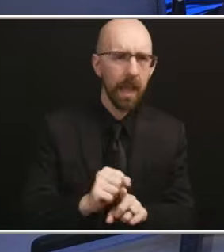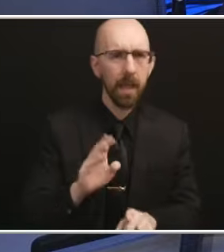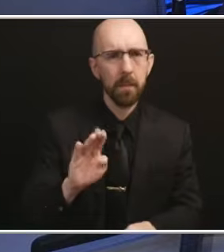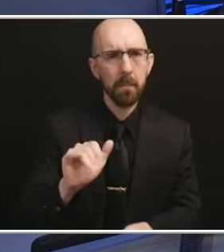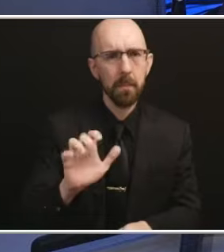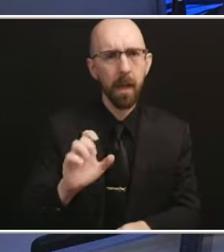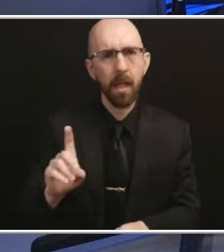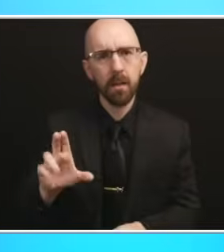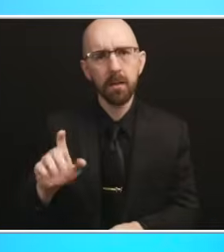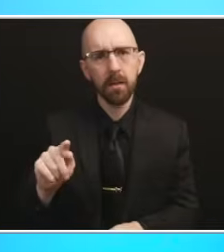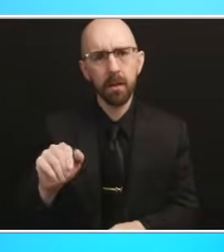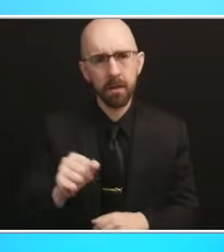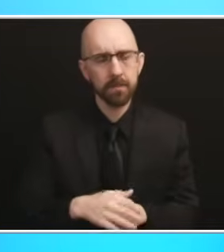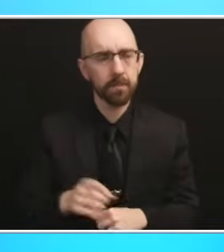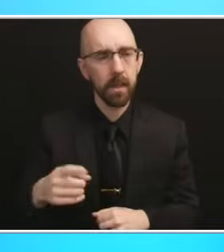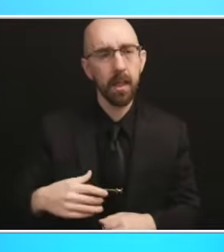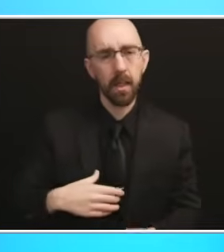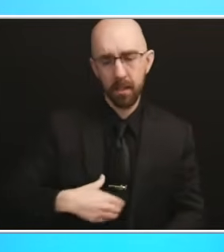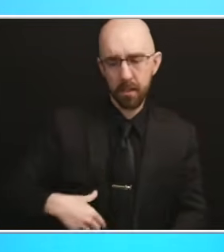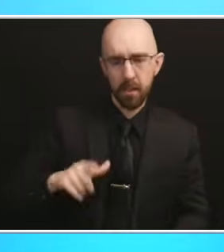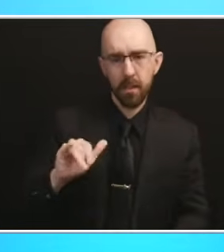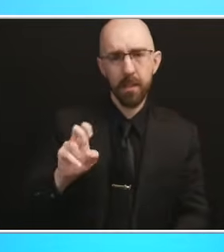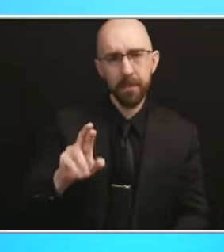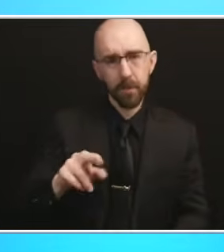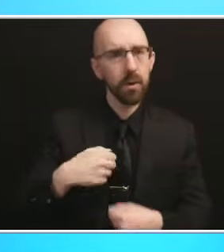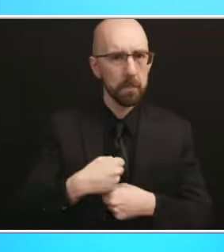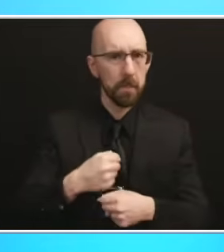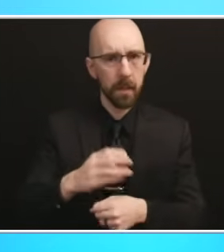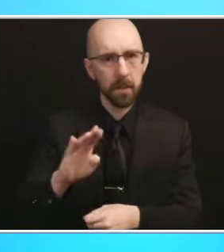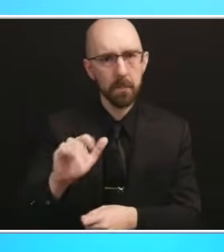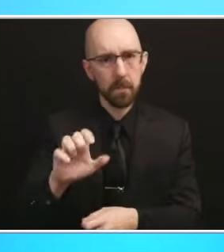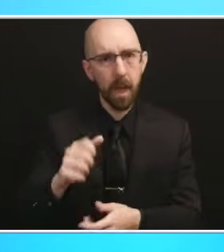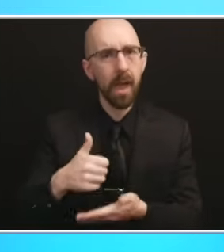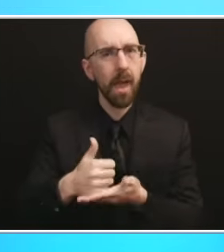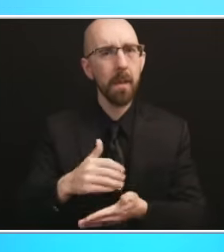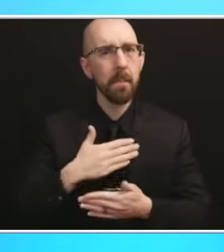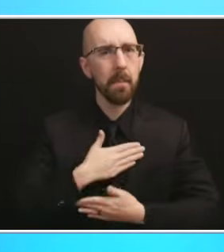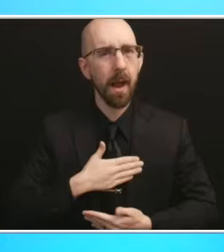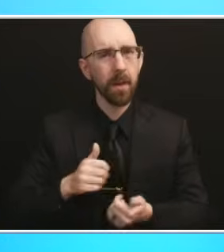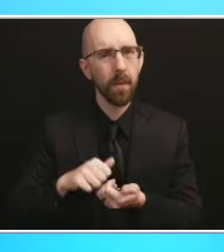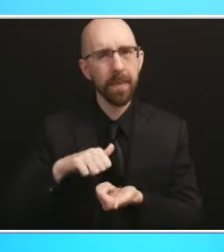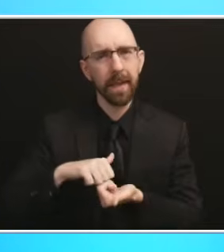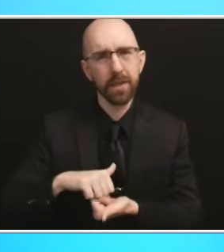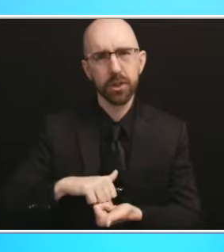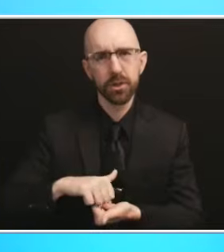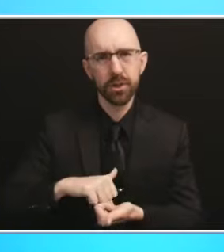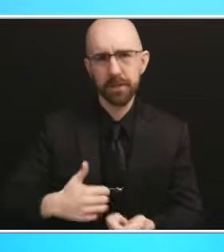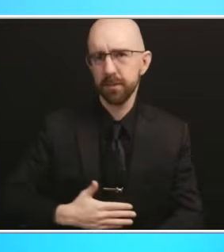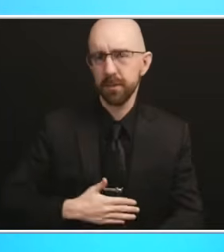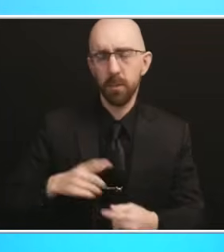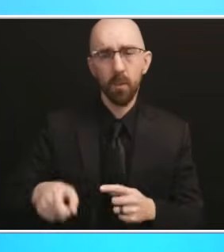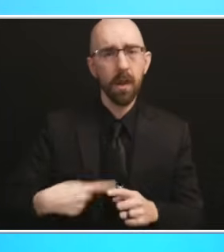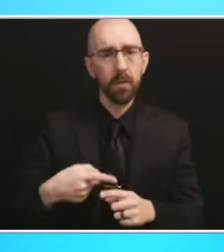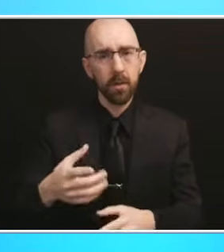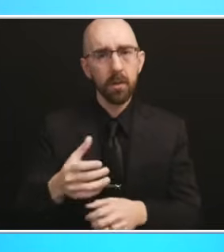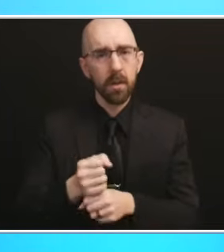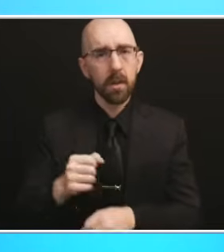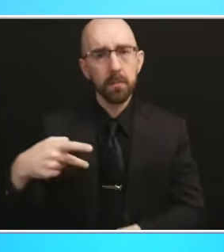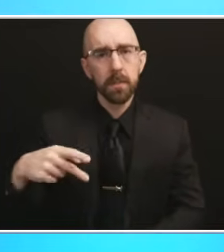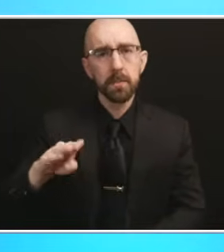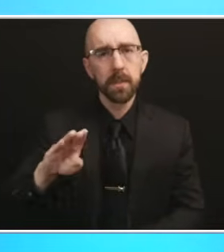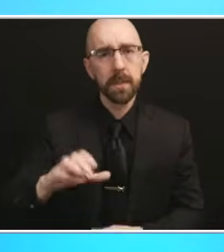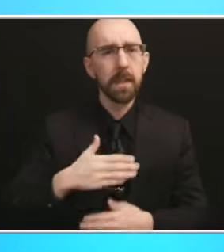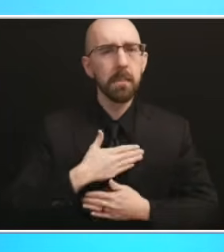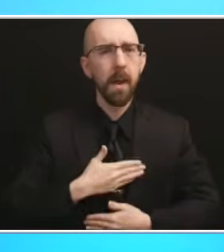your liver is one of the things it does is make bile, which helps your body with digestion. And when you get PBC, your body has trouble clearing that bile